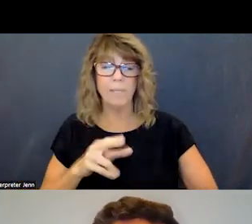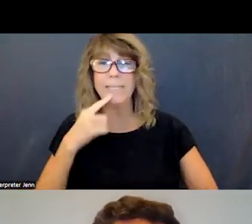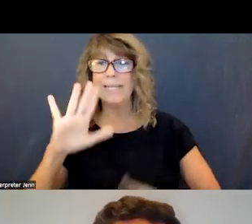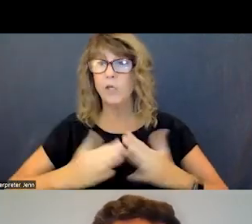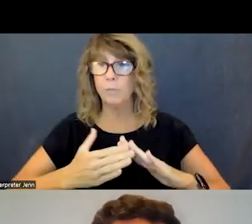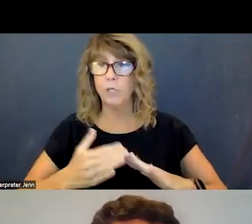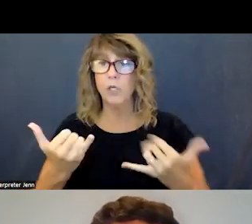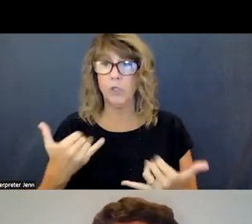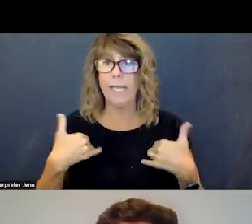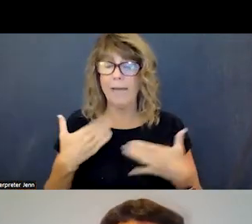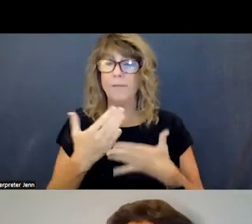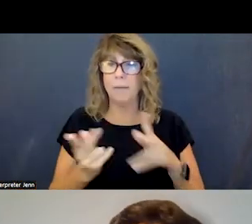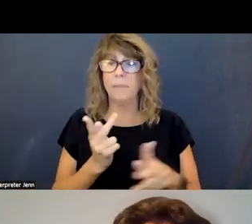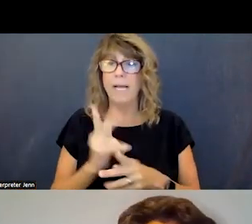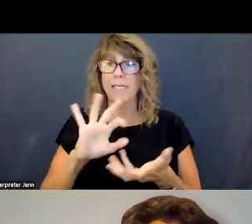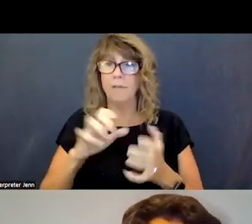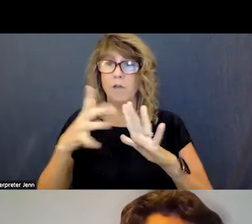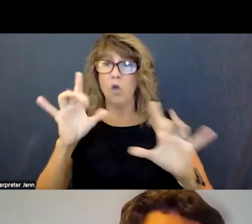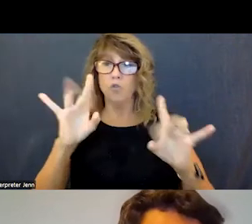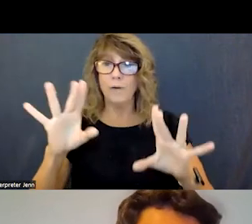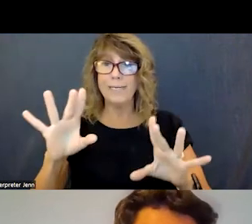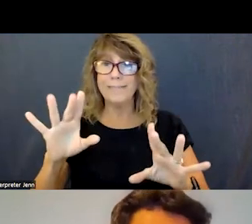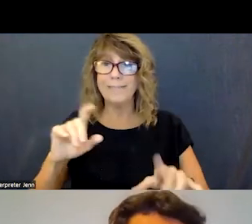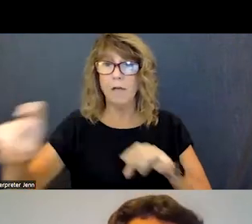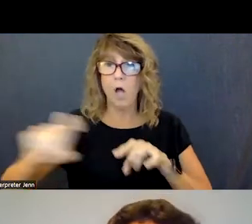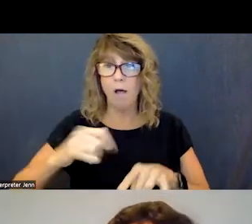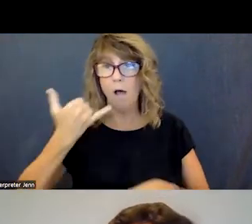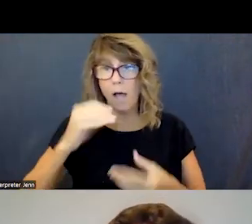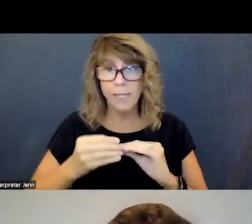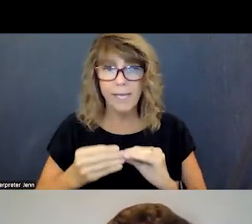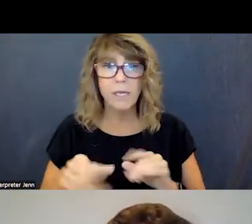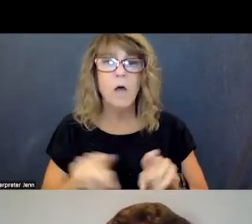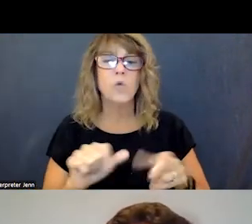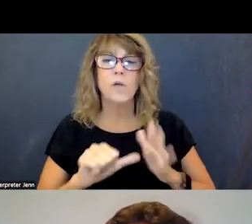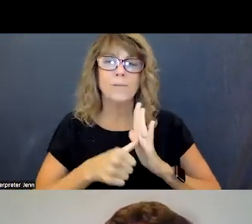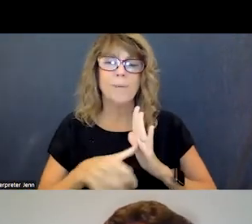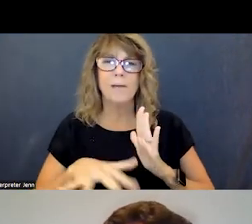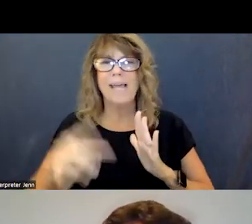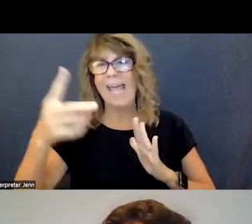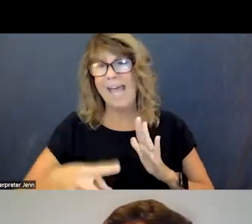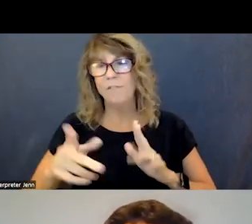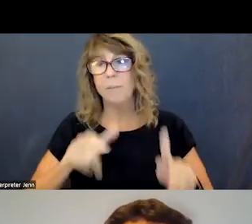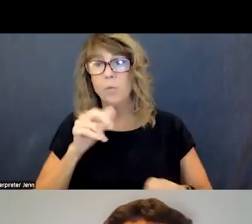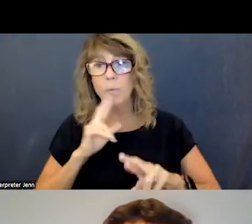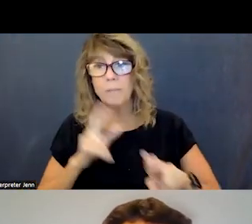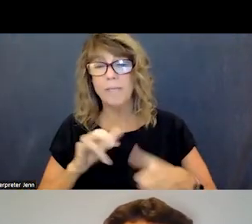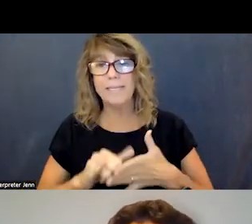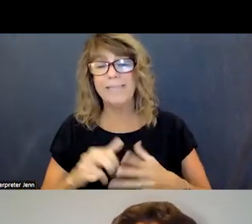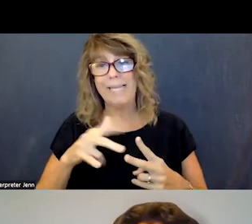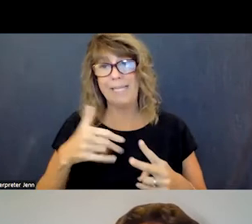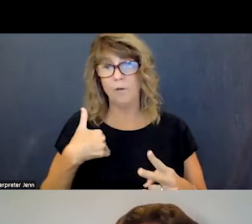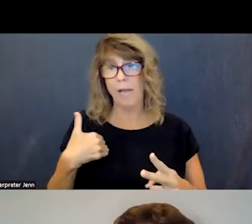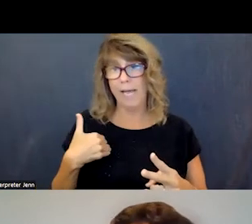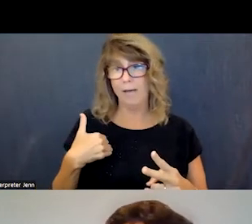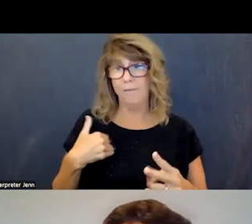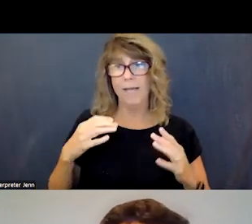crisis hotline of some sort. Another result I try to highlight as well is that more than half of our respondents reported that they either have